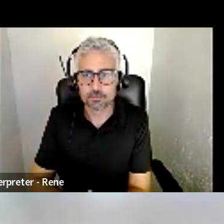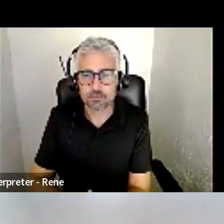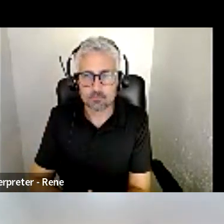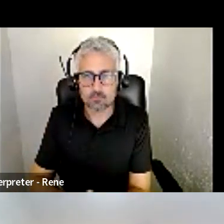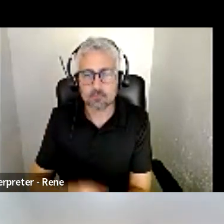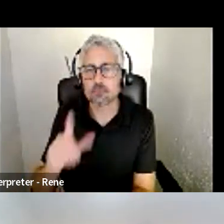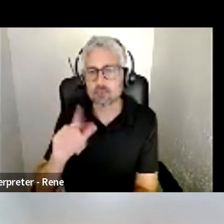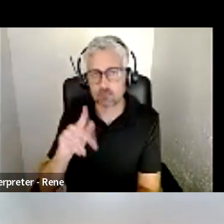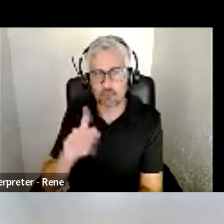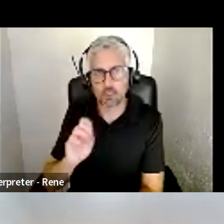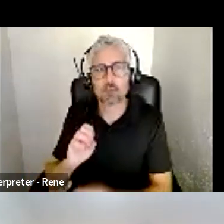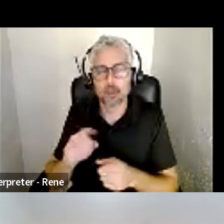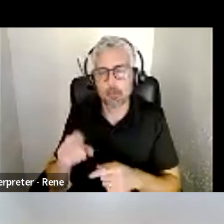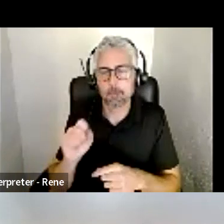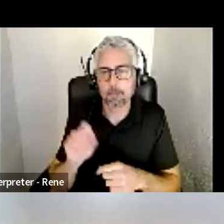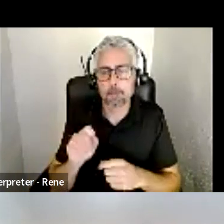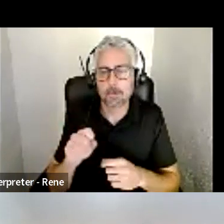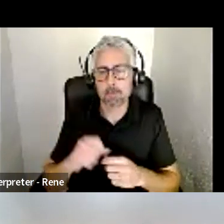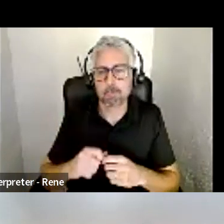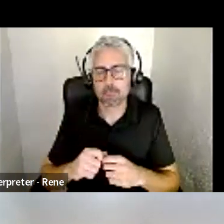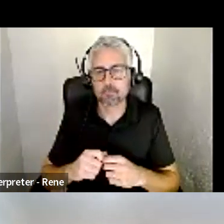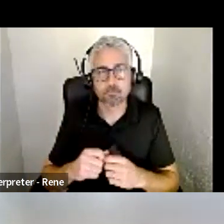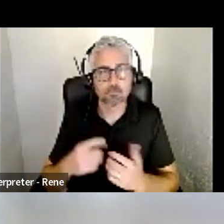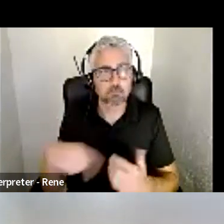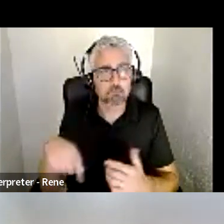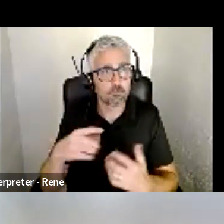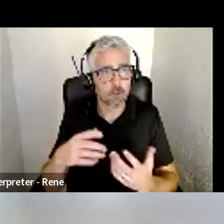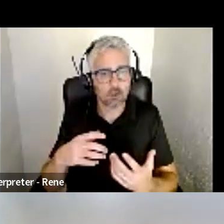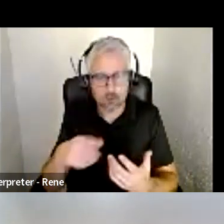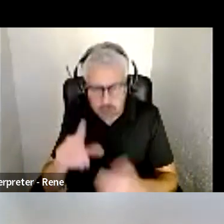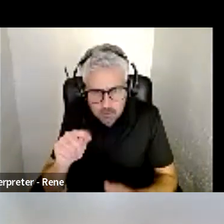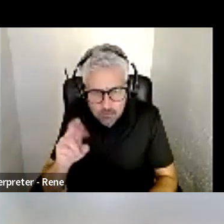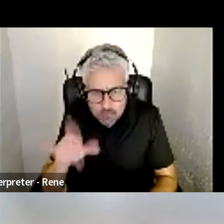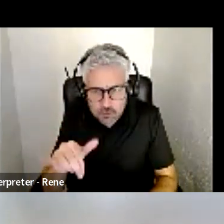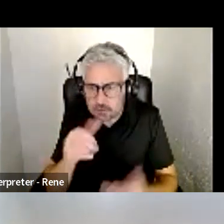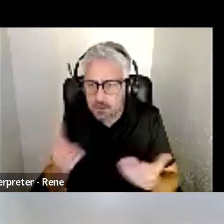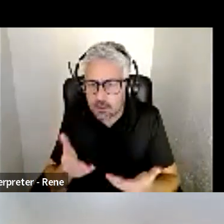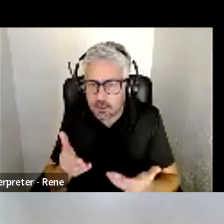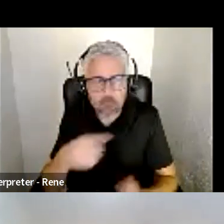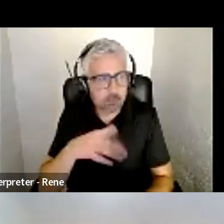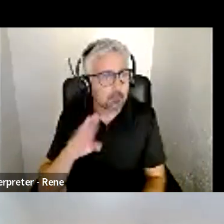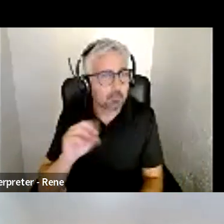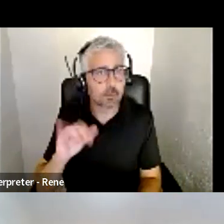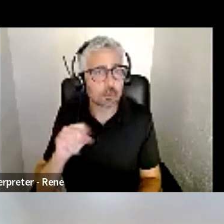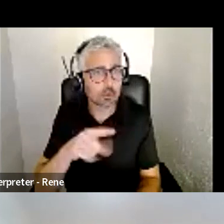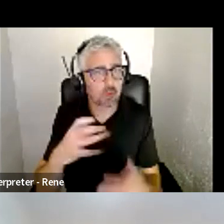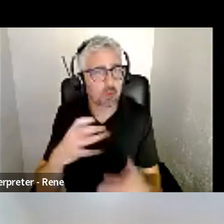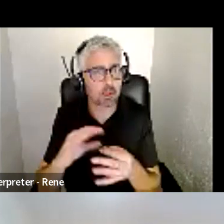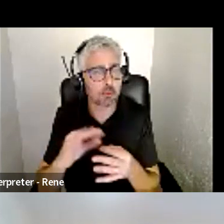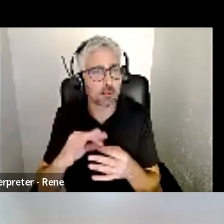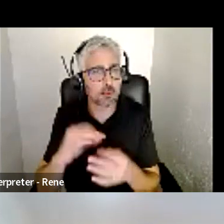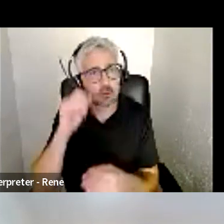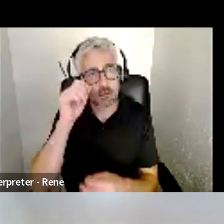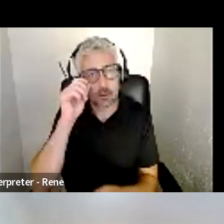Yes, I don't know if we want to. Oh, it looks like Troy is not here. Boris, I don't know if you want to comment on the.